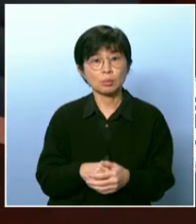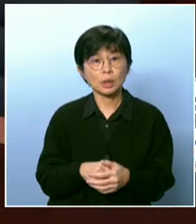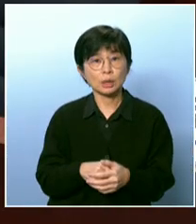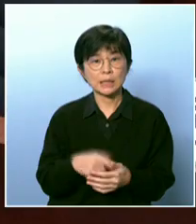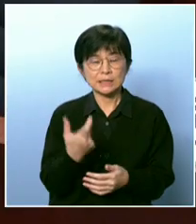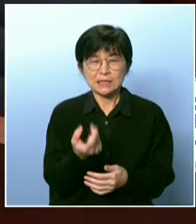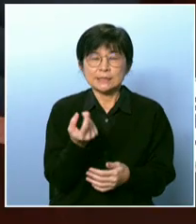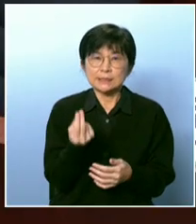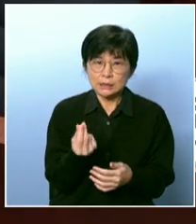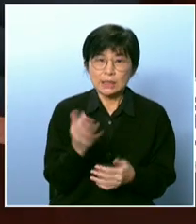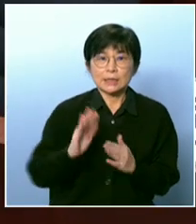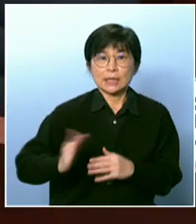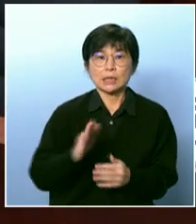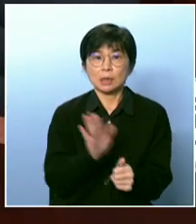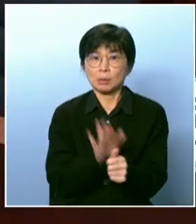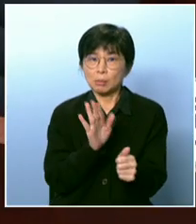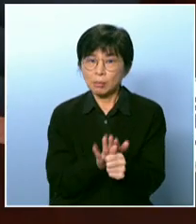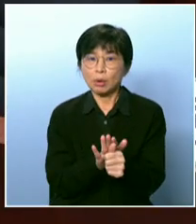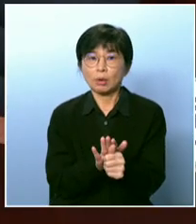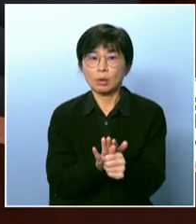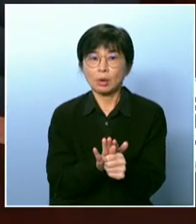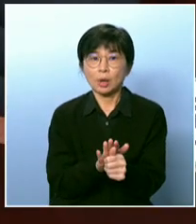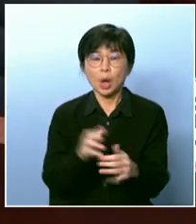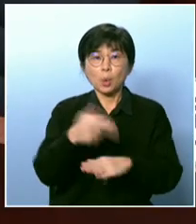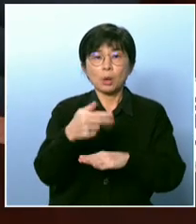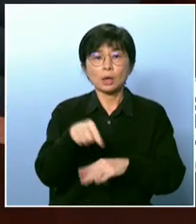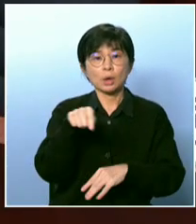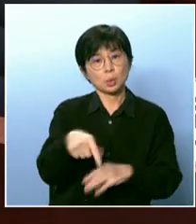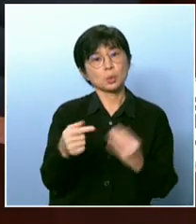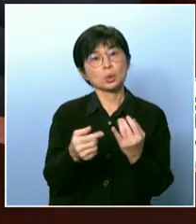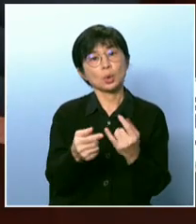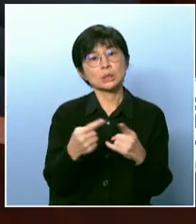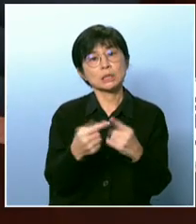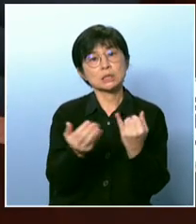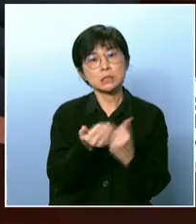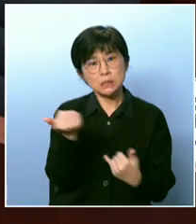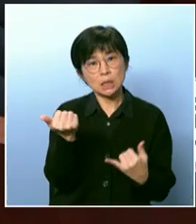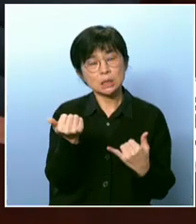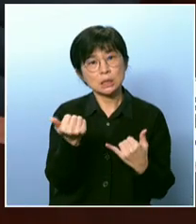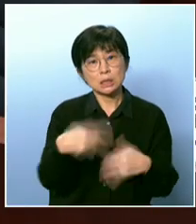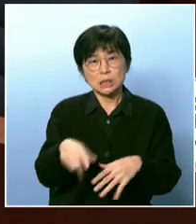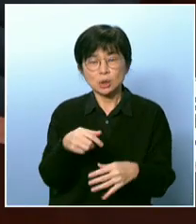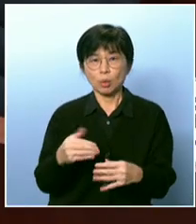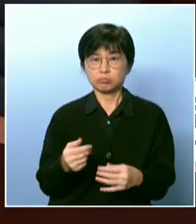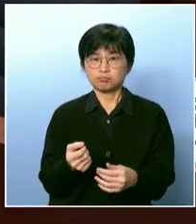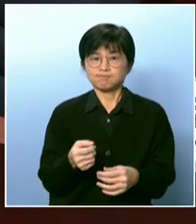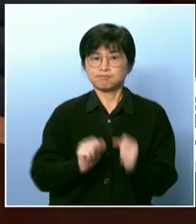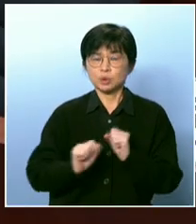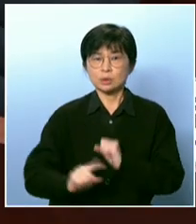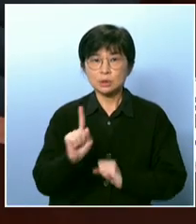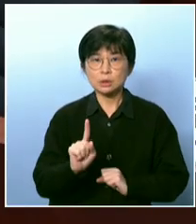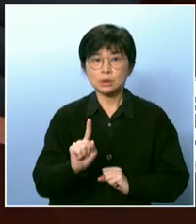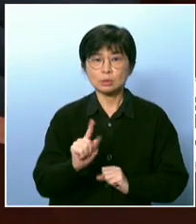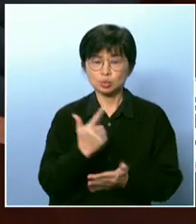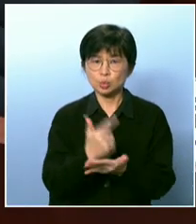to think about how it can help with their life goals. It may not be a significant sum, but